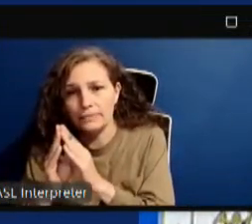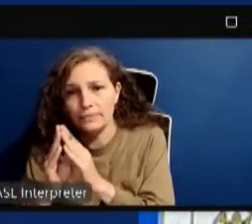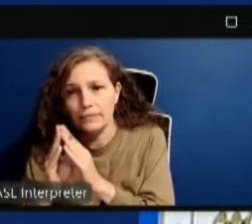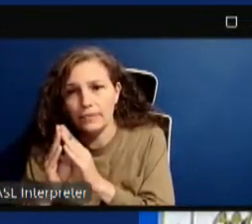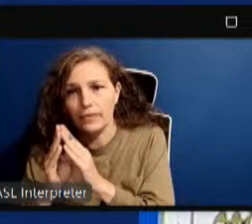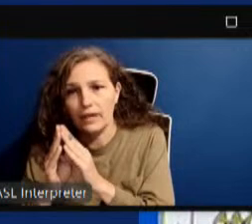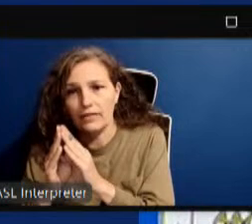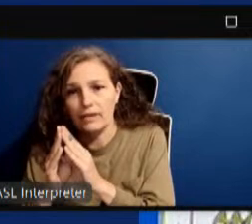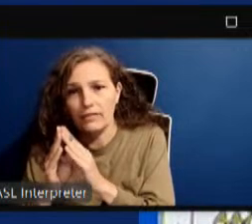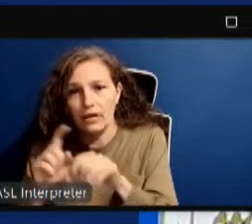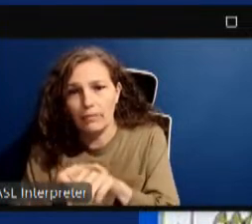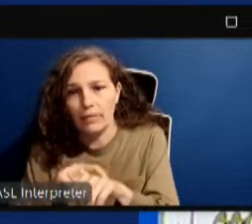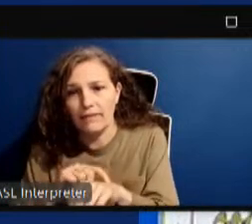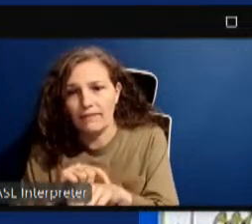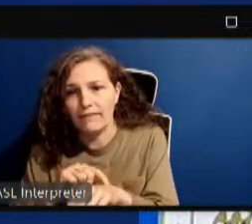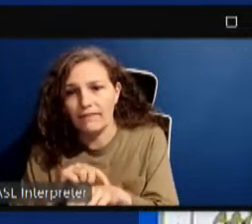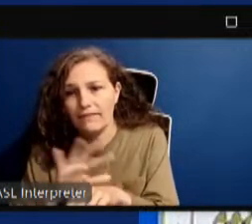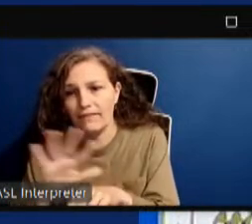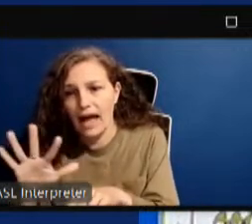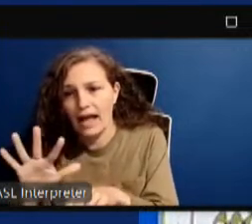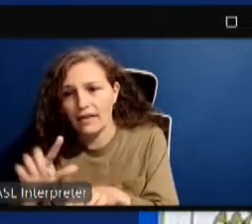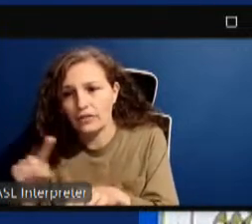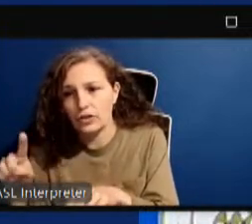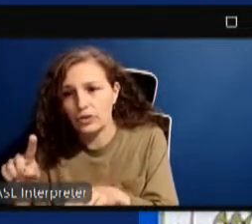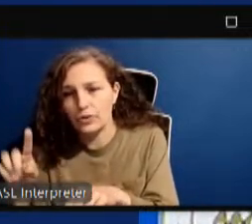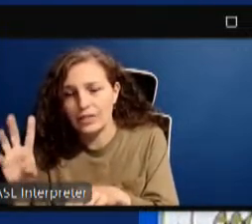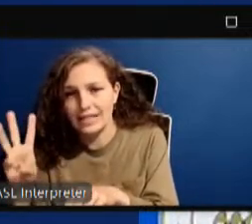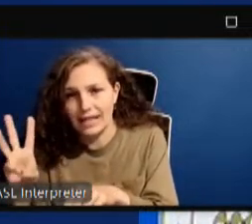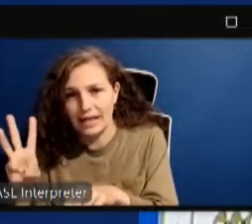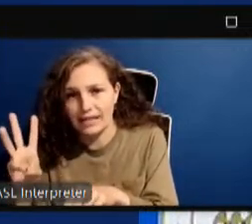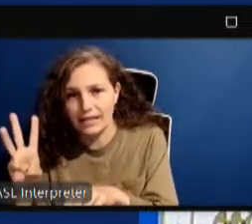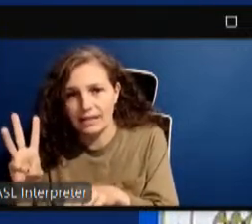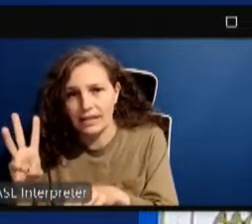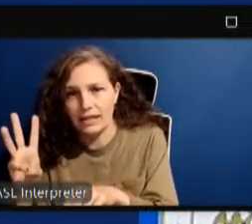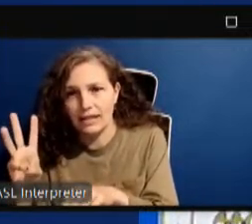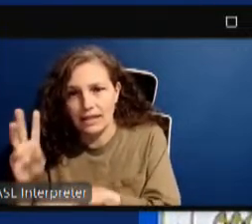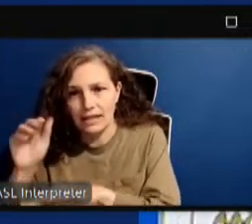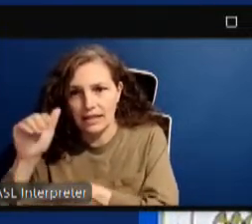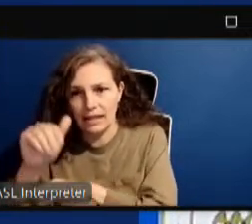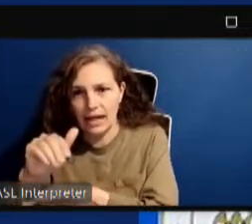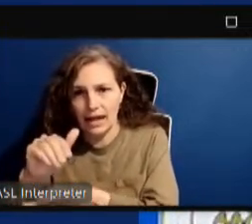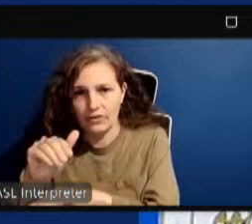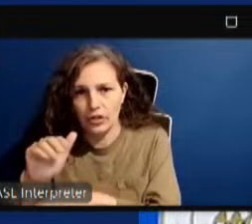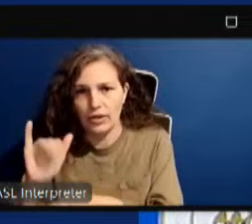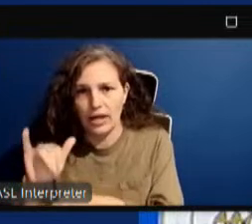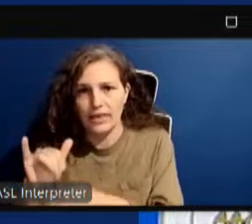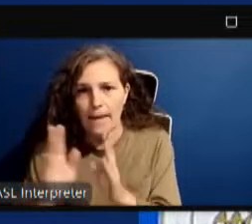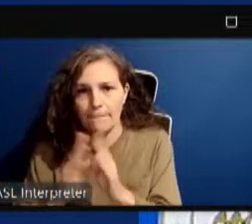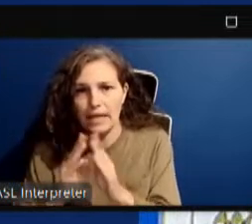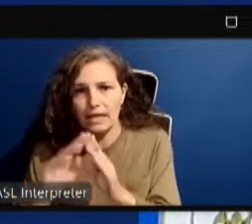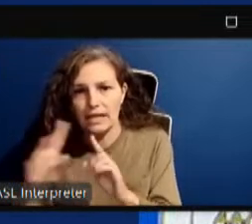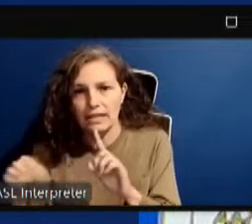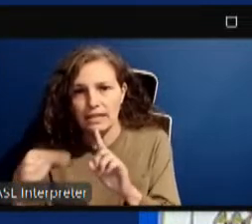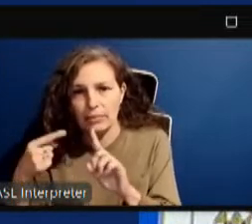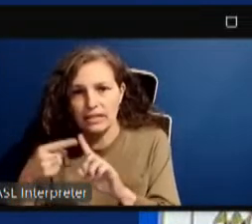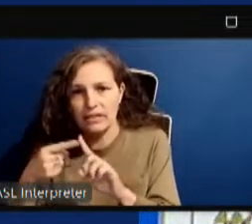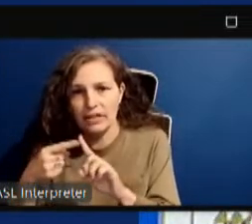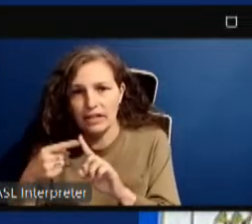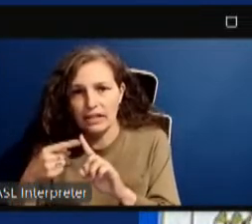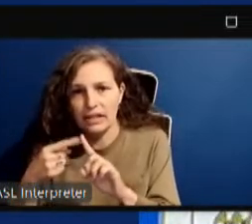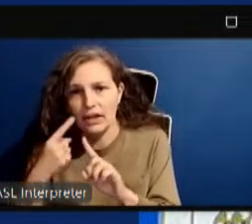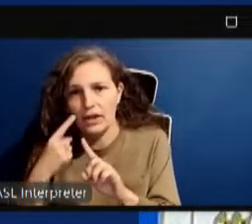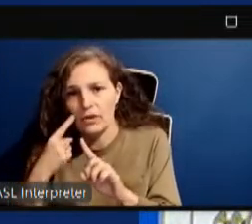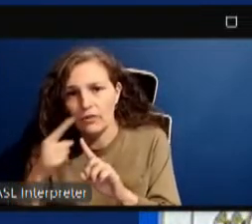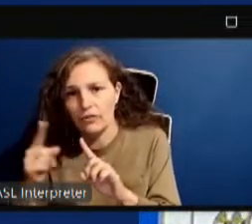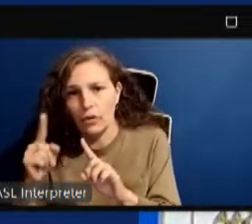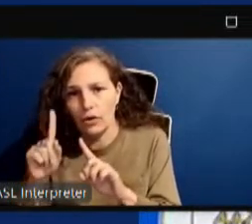so from 5 to 6 p.m. And that community meeting will be specifically dedicated to questions from